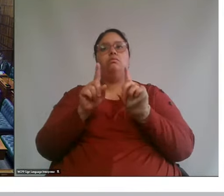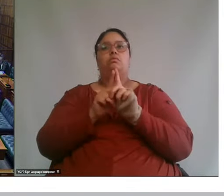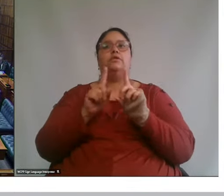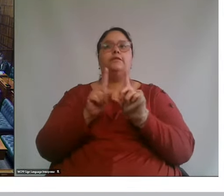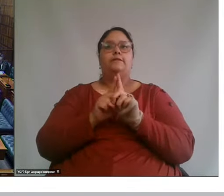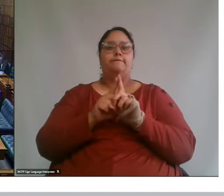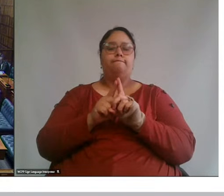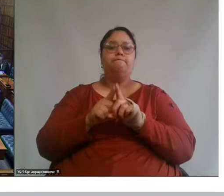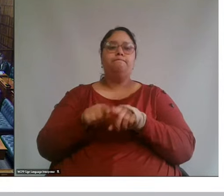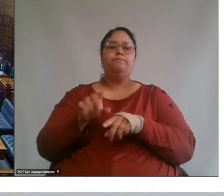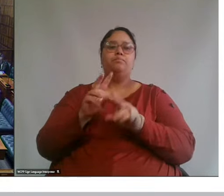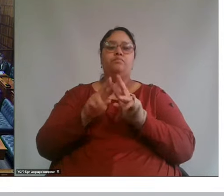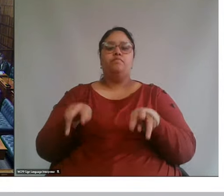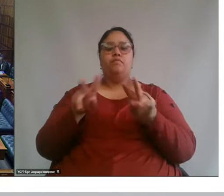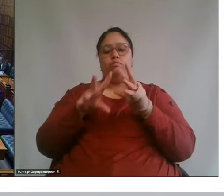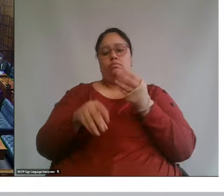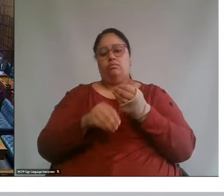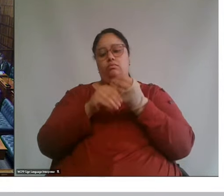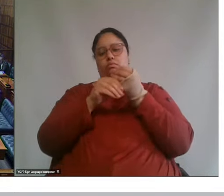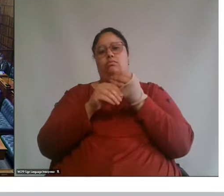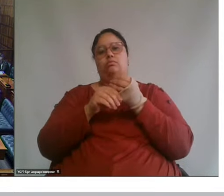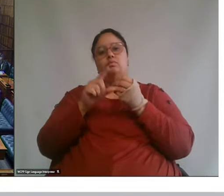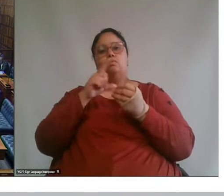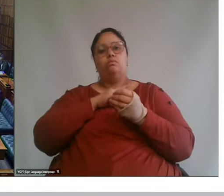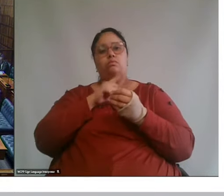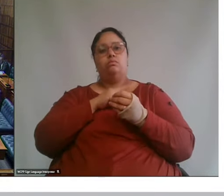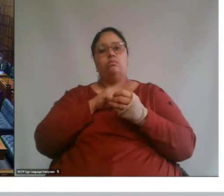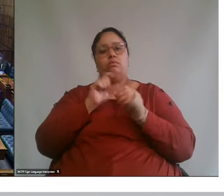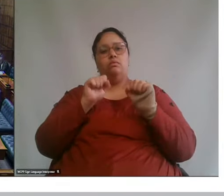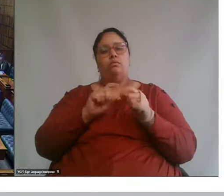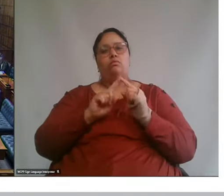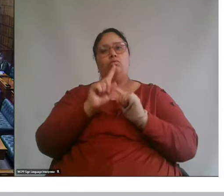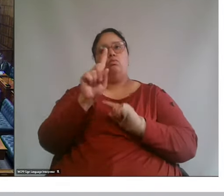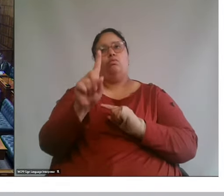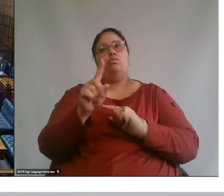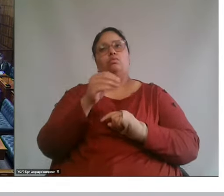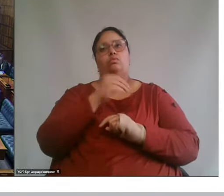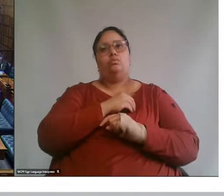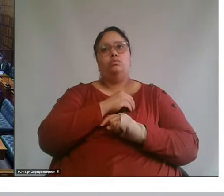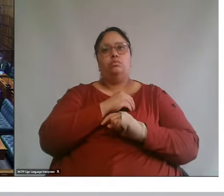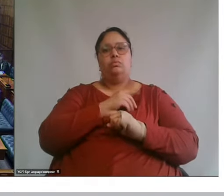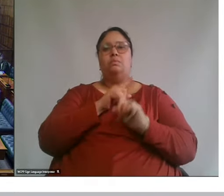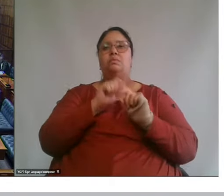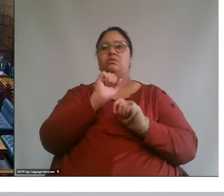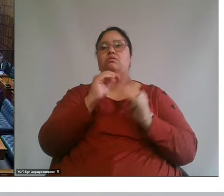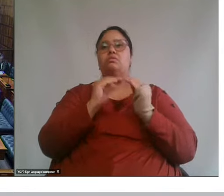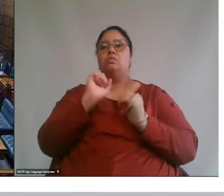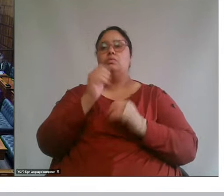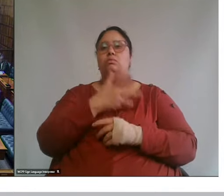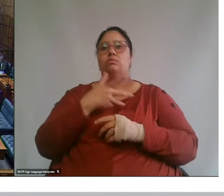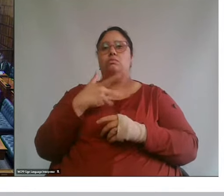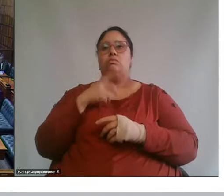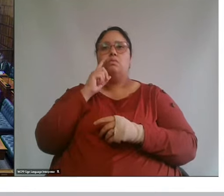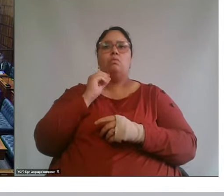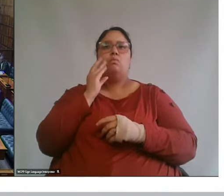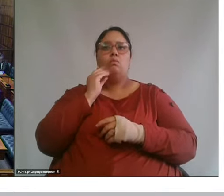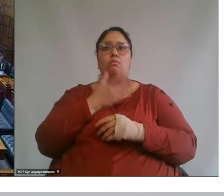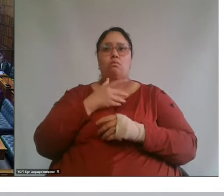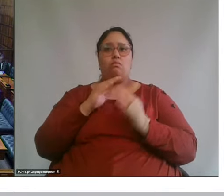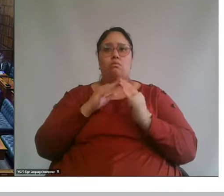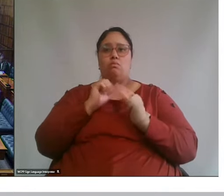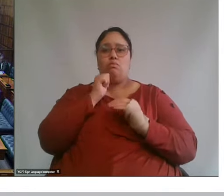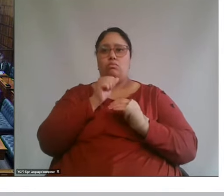isn't value addition because they could go to the actual um uh wine or